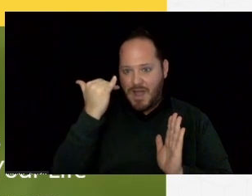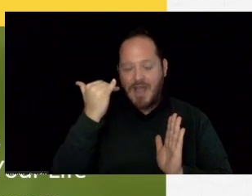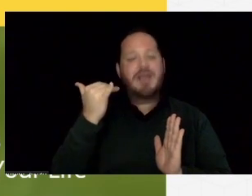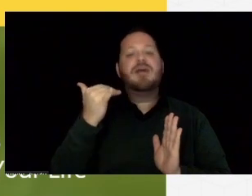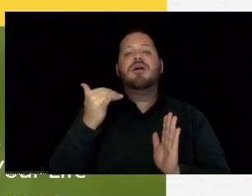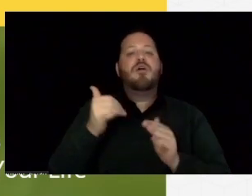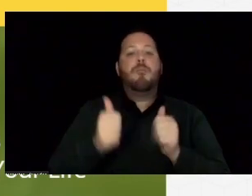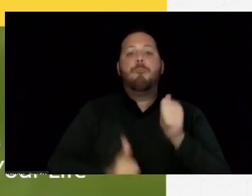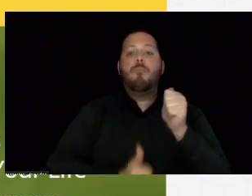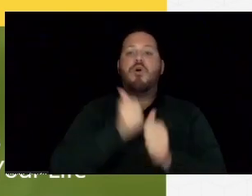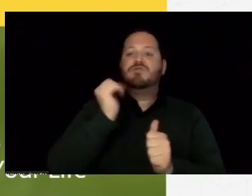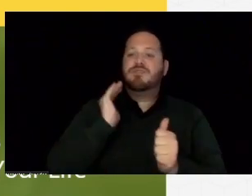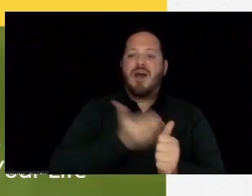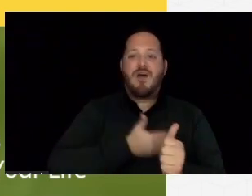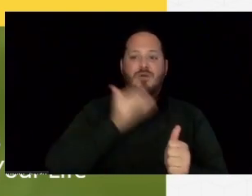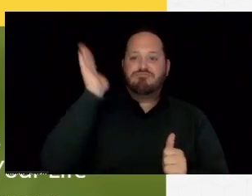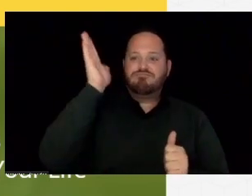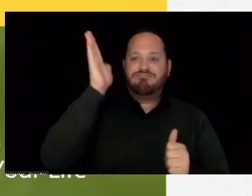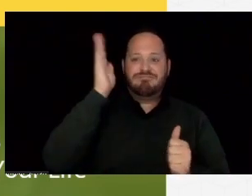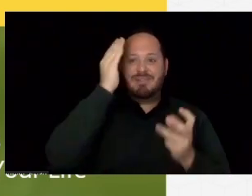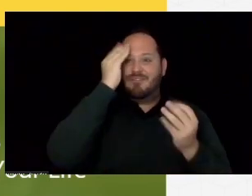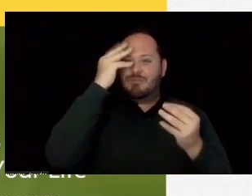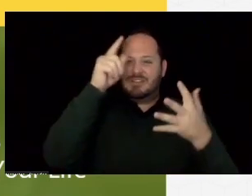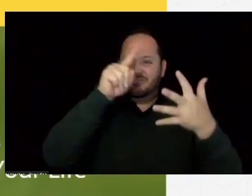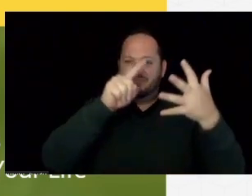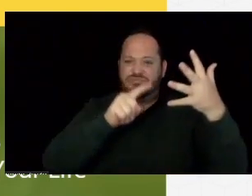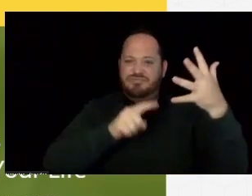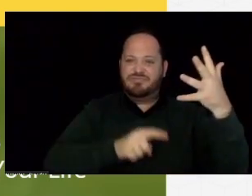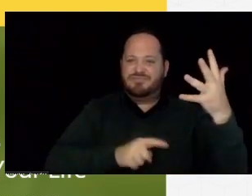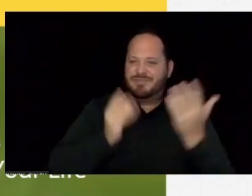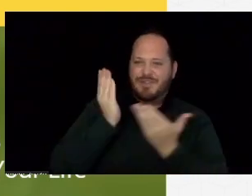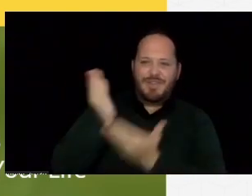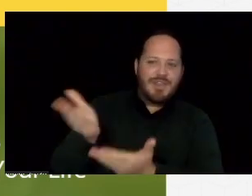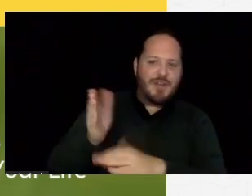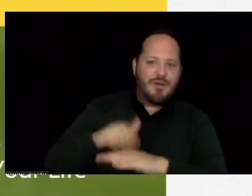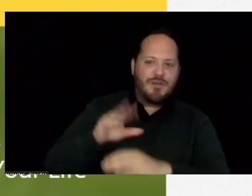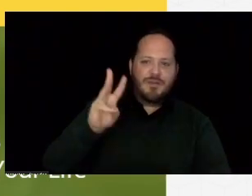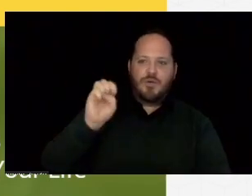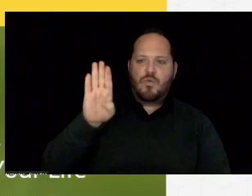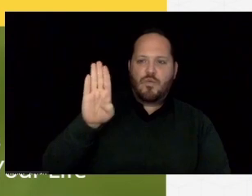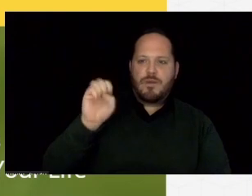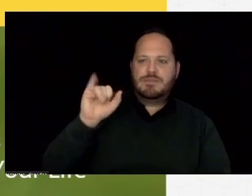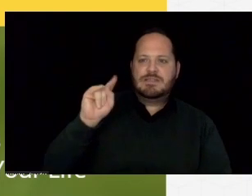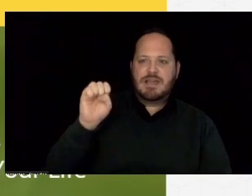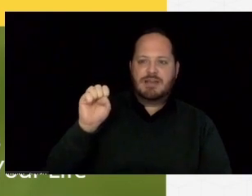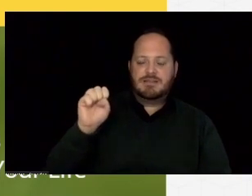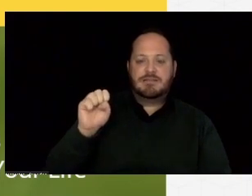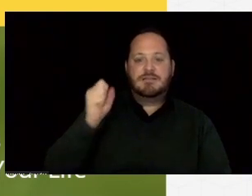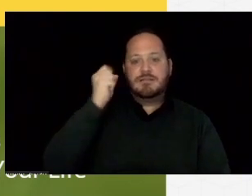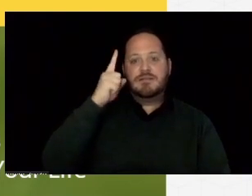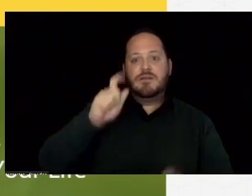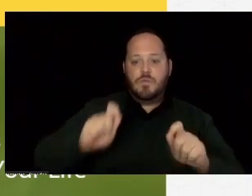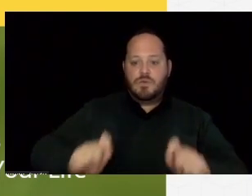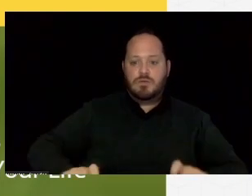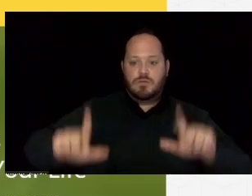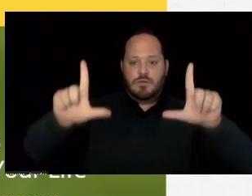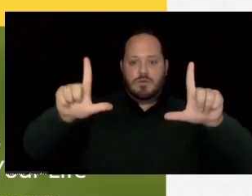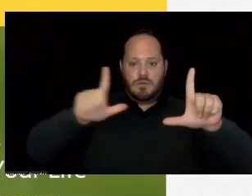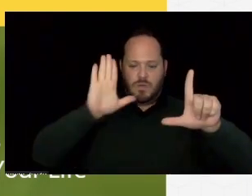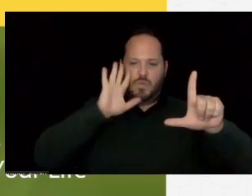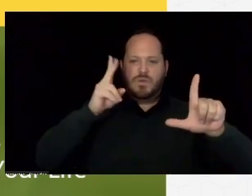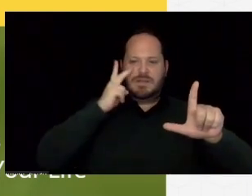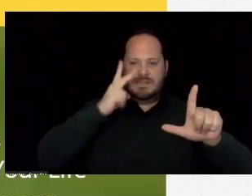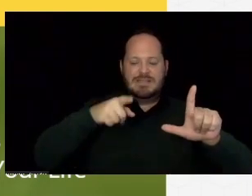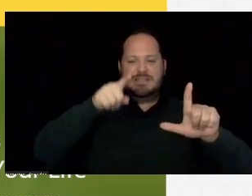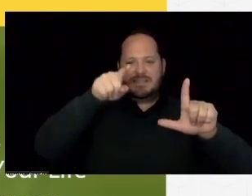our website. So when you get to our website, you will first see training information with a toggle button. You can go